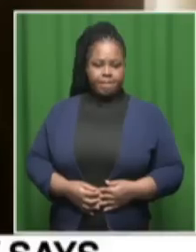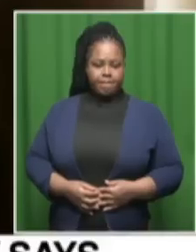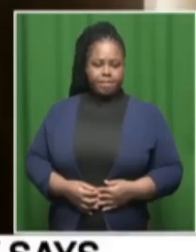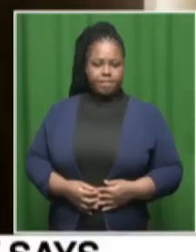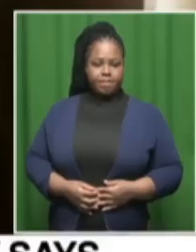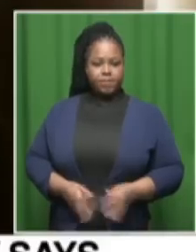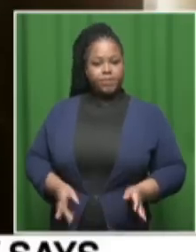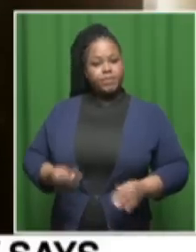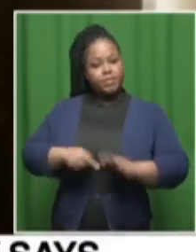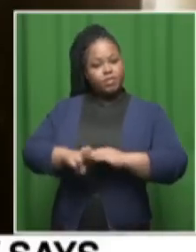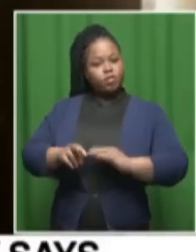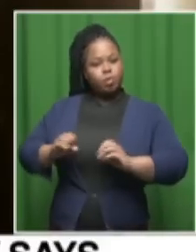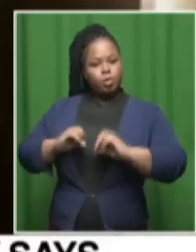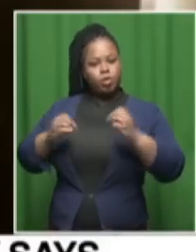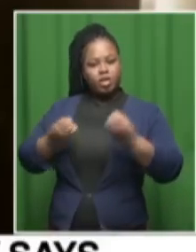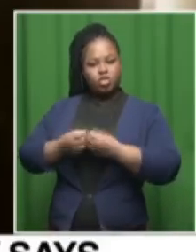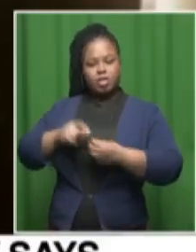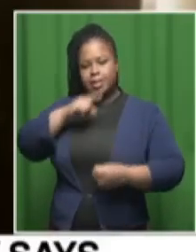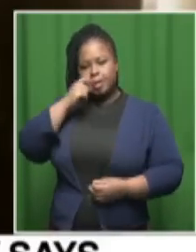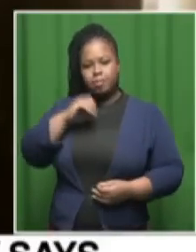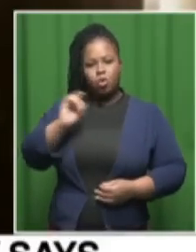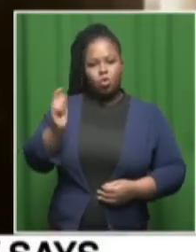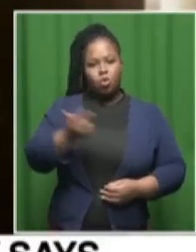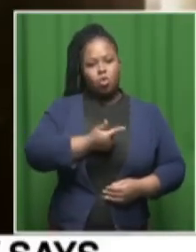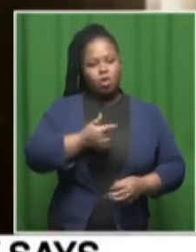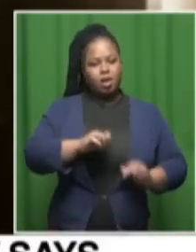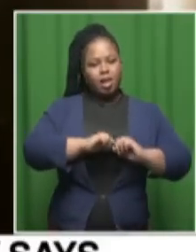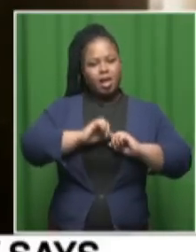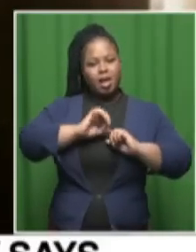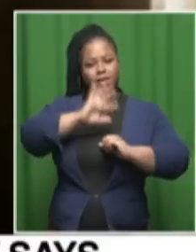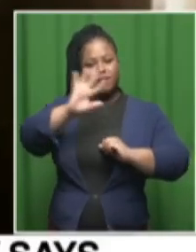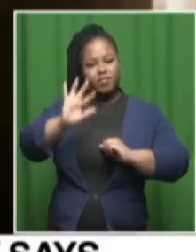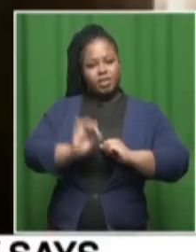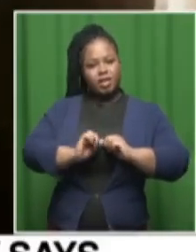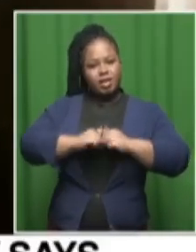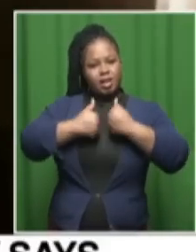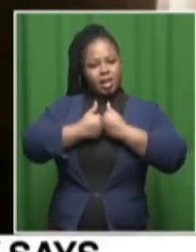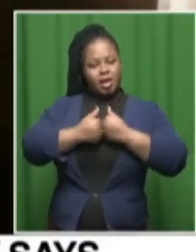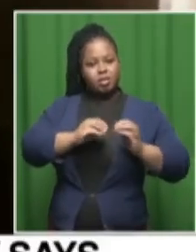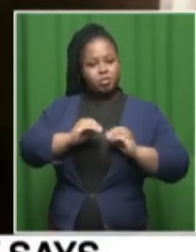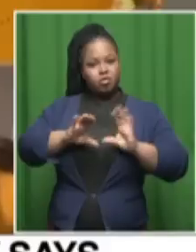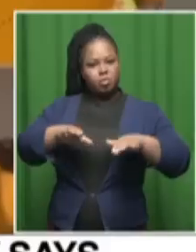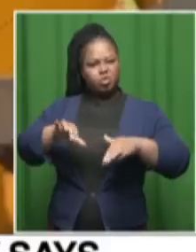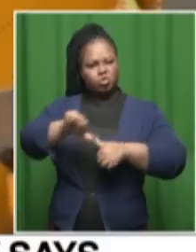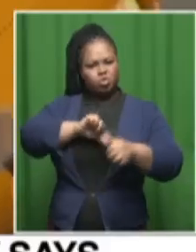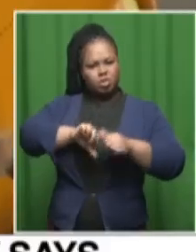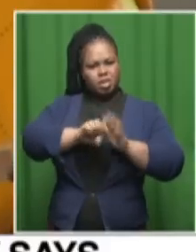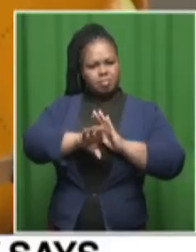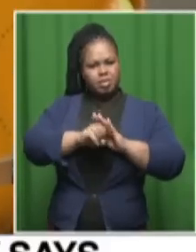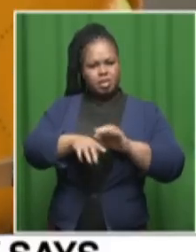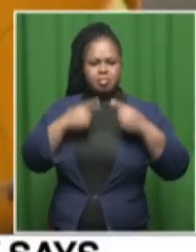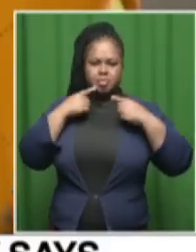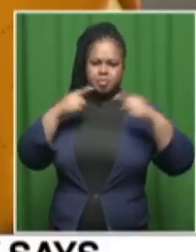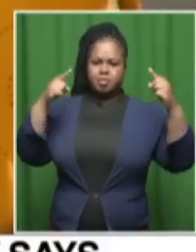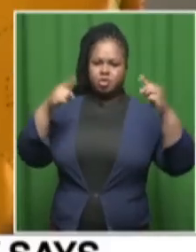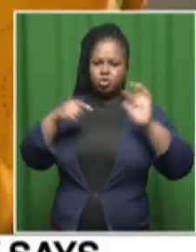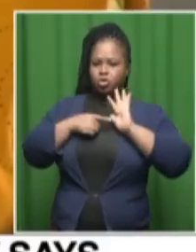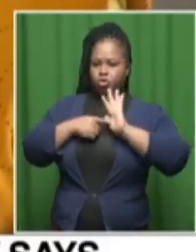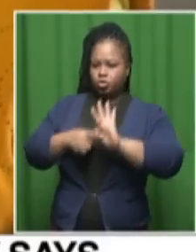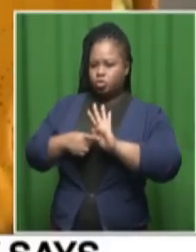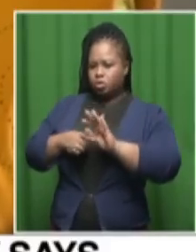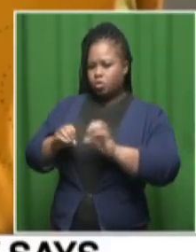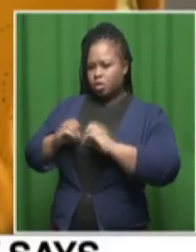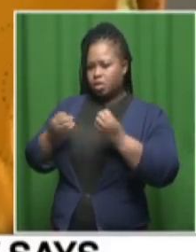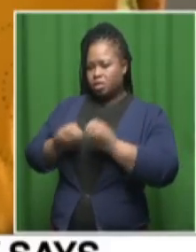The video from an organization called All African Alliance Movement is making rounds on social media. It showcases the